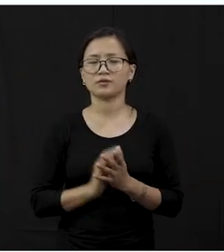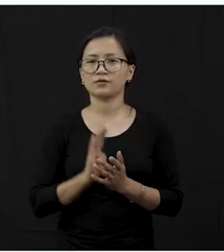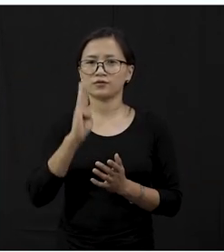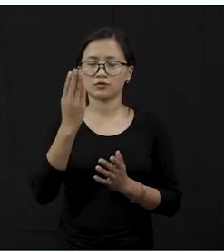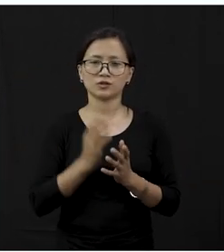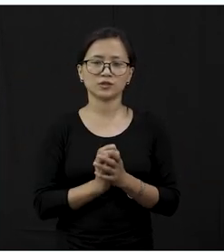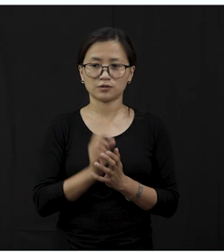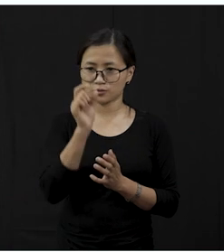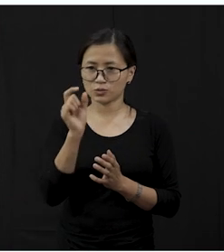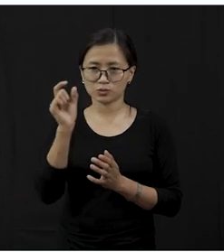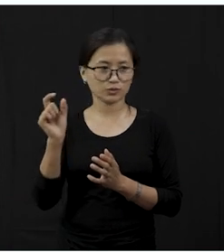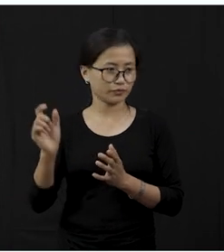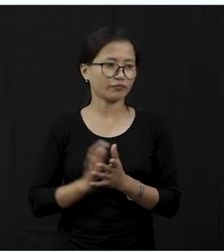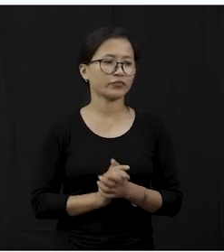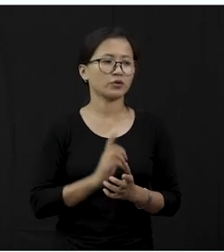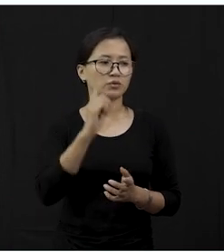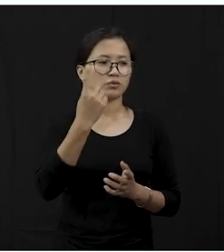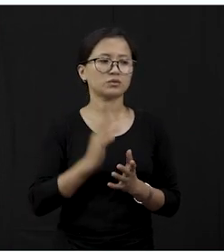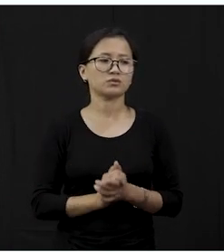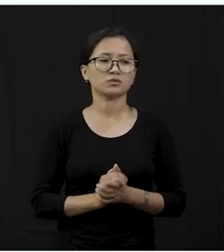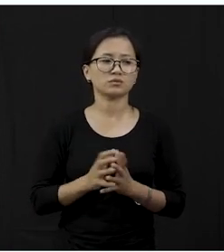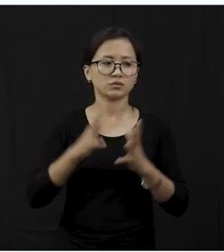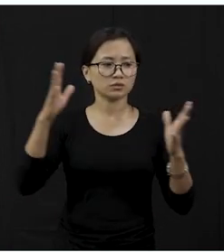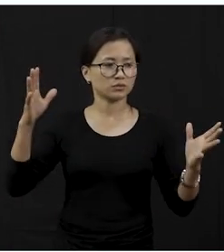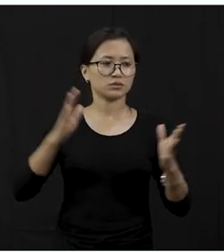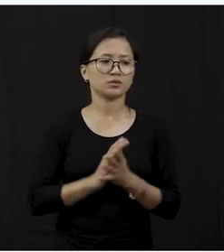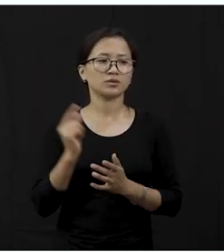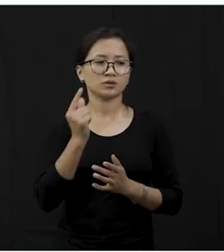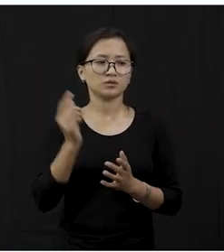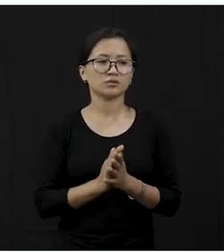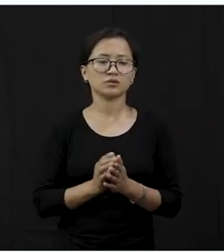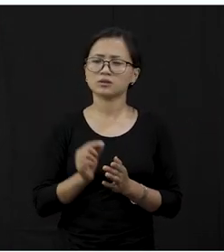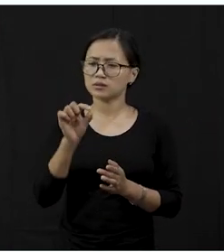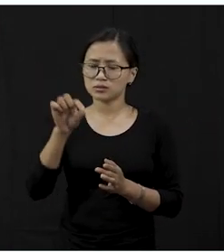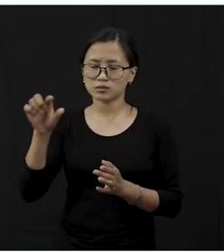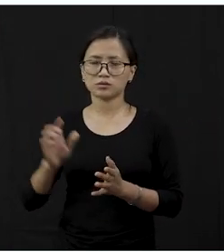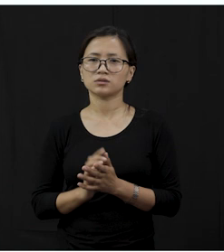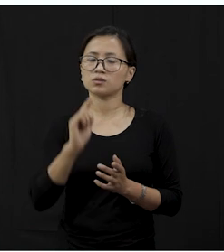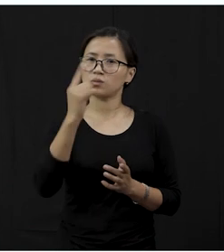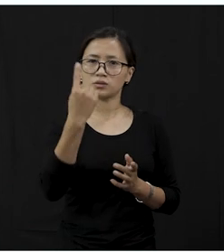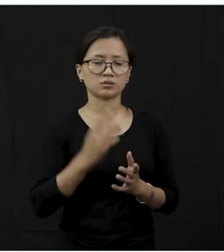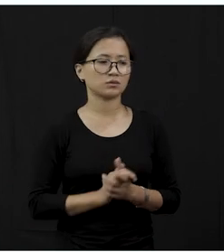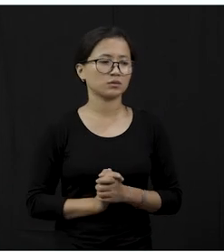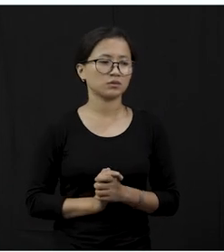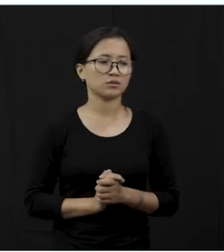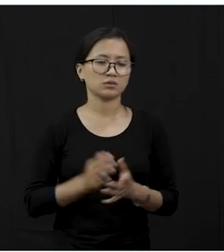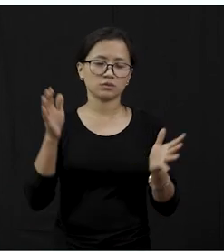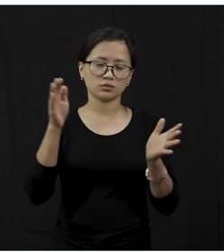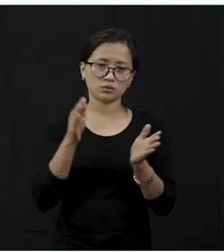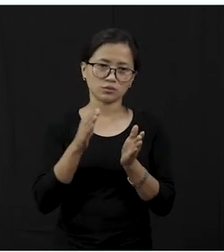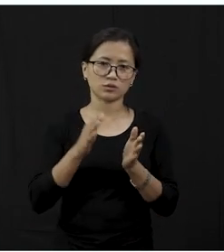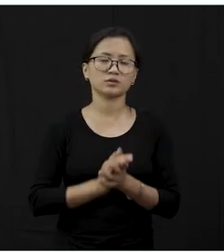given digit. Use each digit only once. Here, greatest means the bigger number, whereas least means the